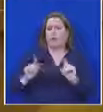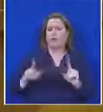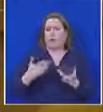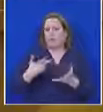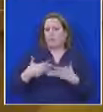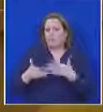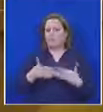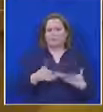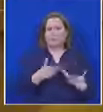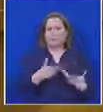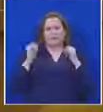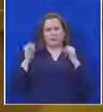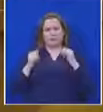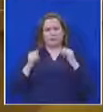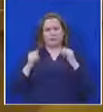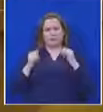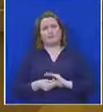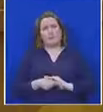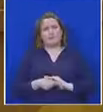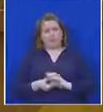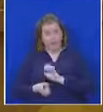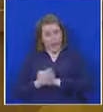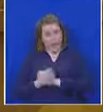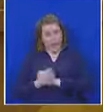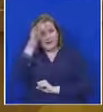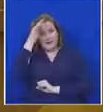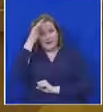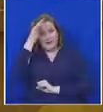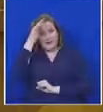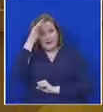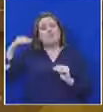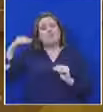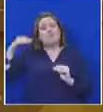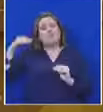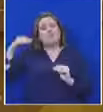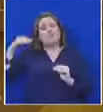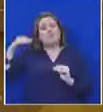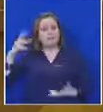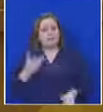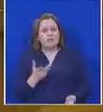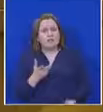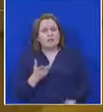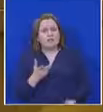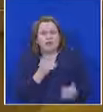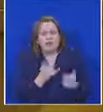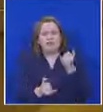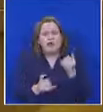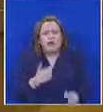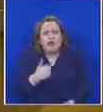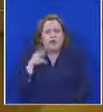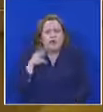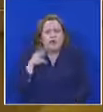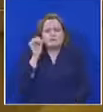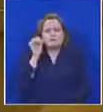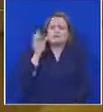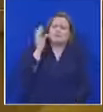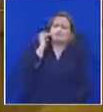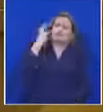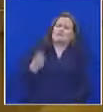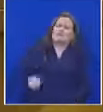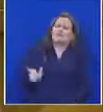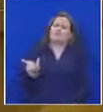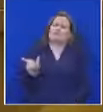practices that happen in all levels of the state. What is wrong with just listening to a person who has gained experience?